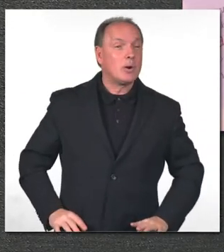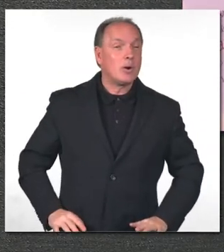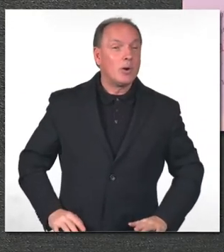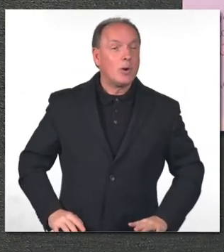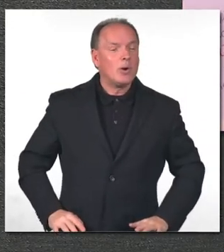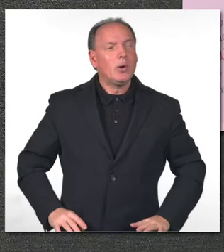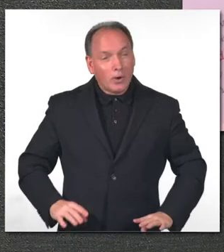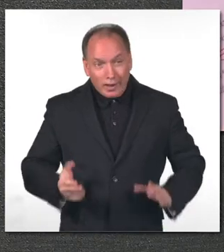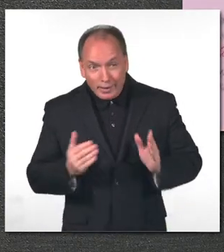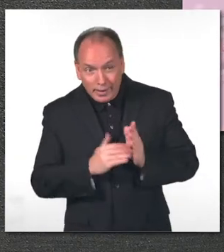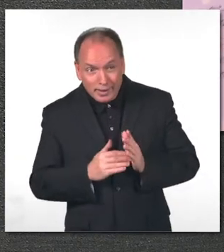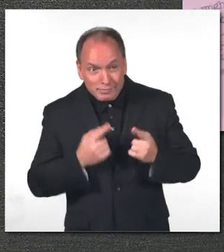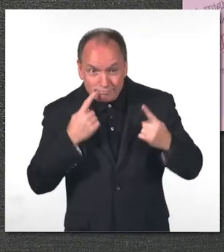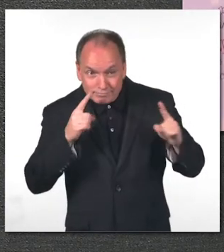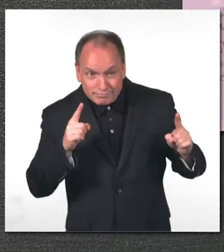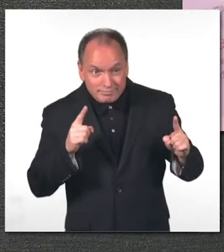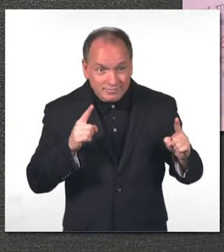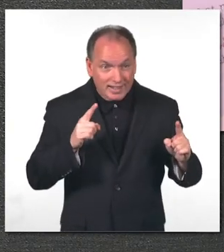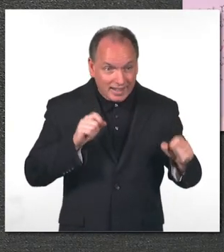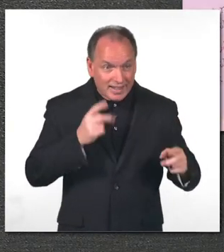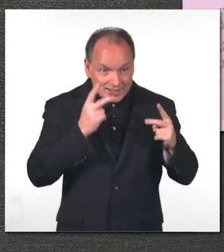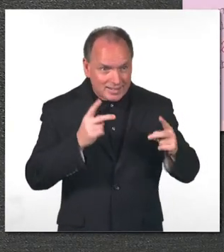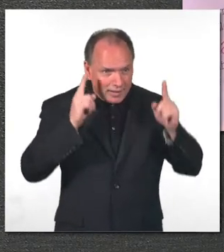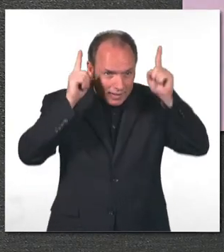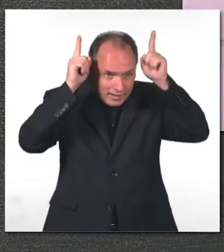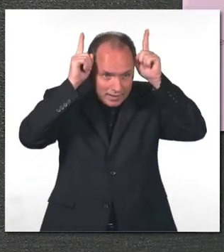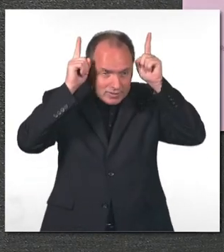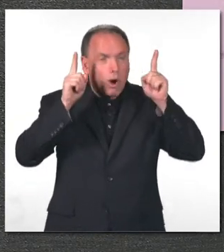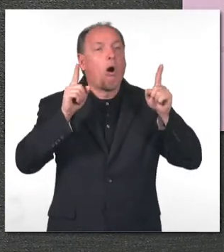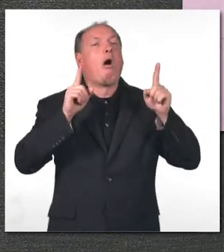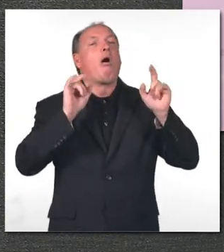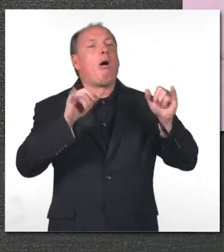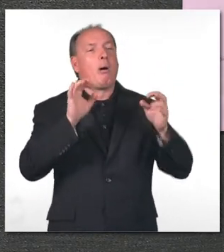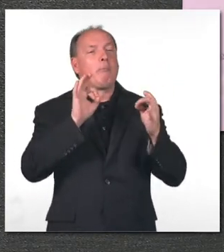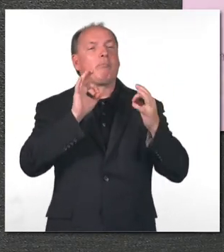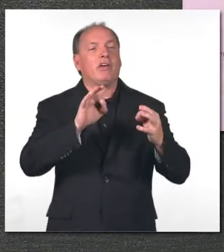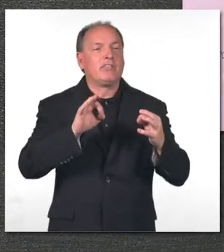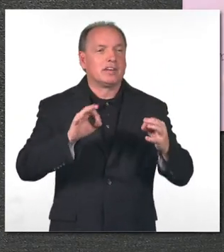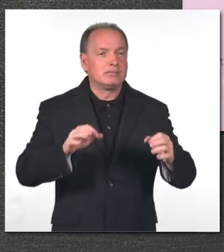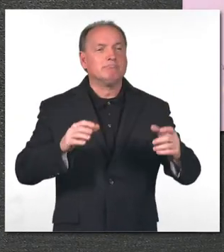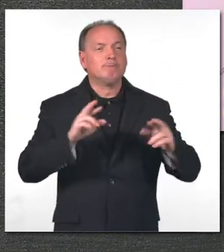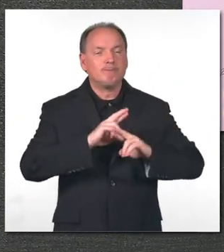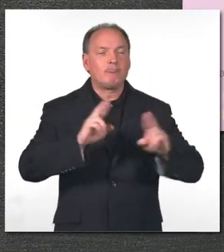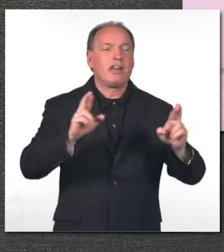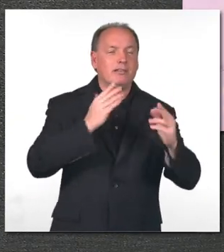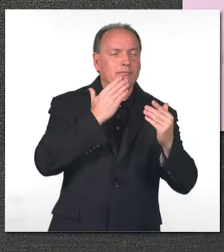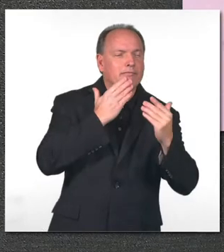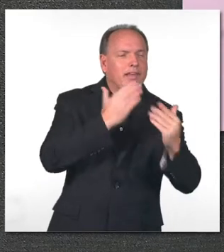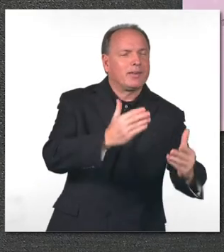Let's try to see that bunny again. I can only see his ears. Perfect. Thank you.